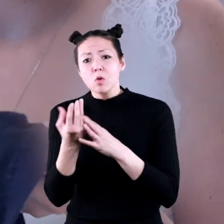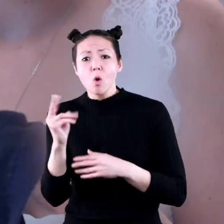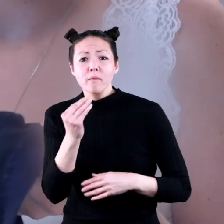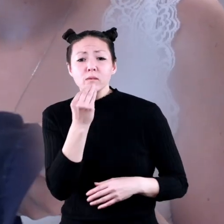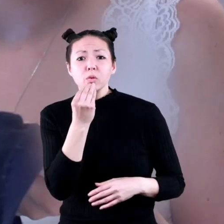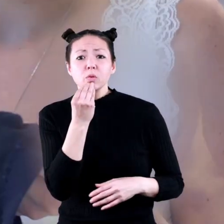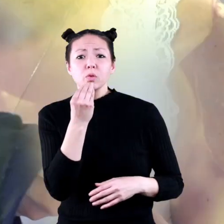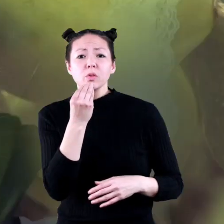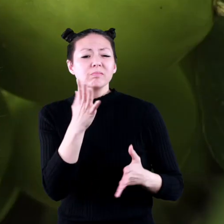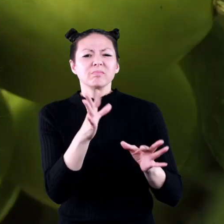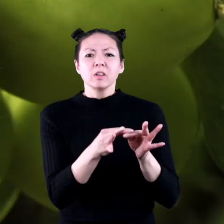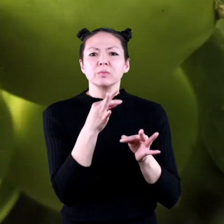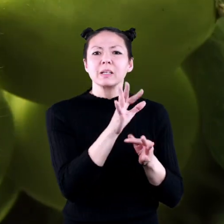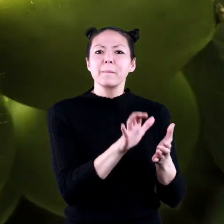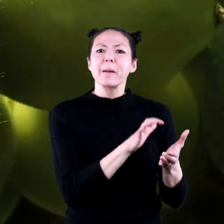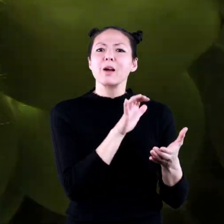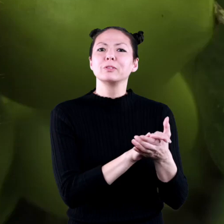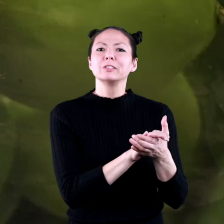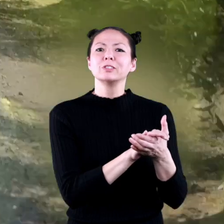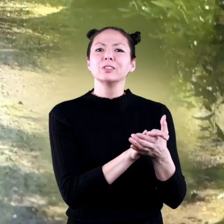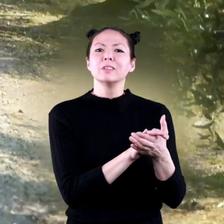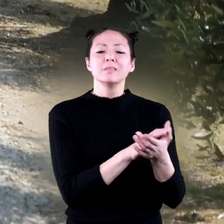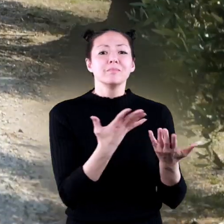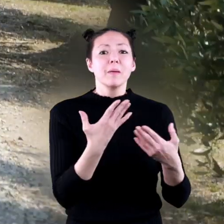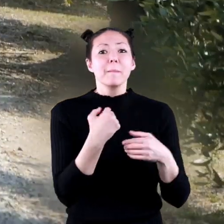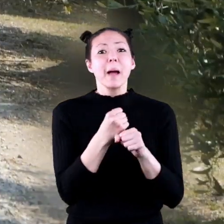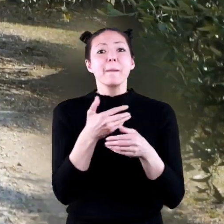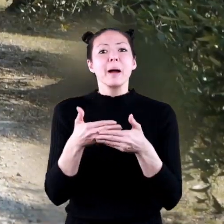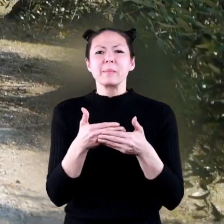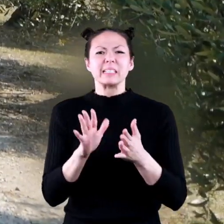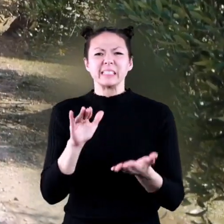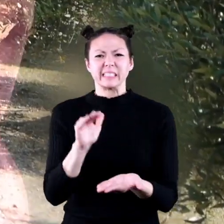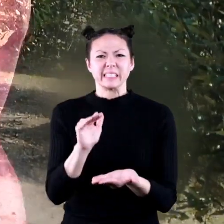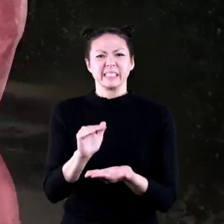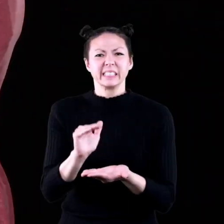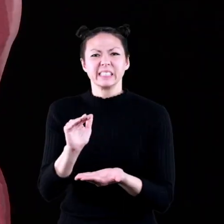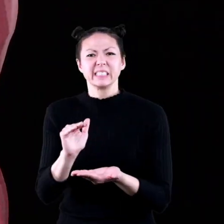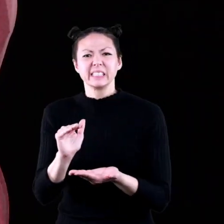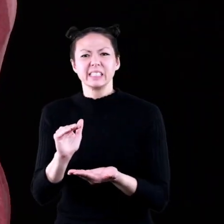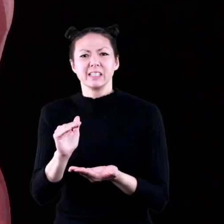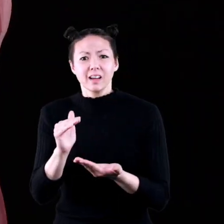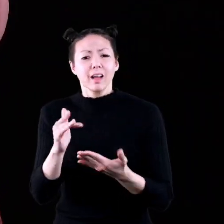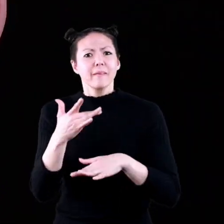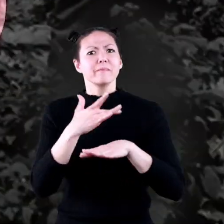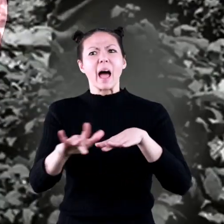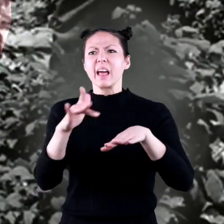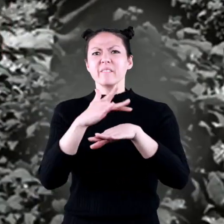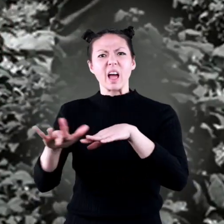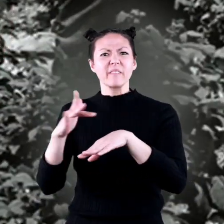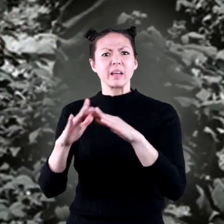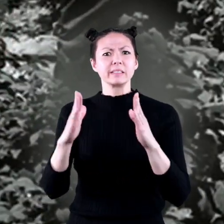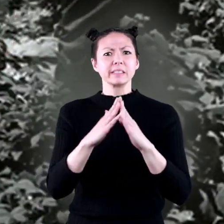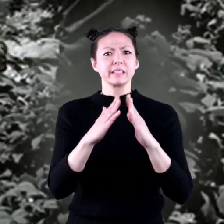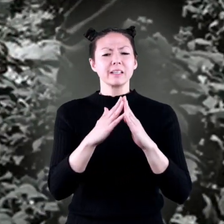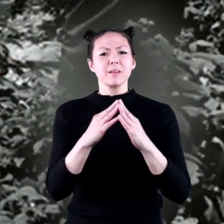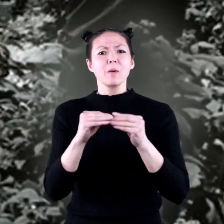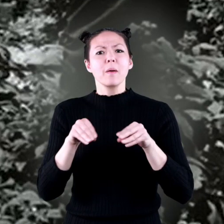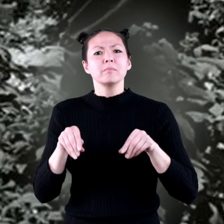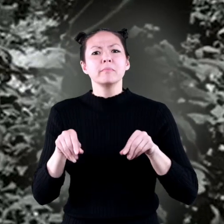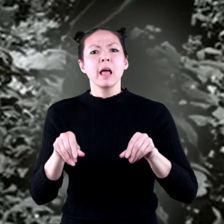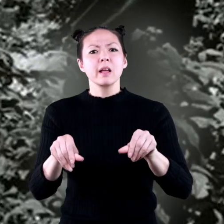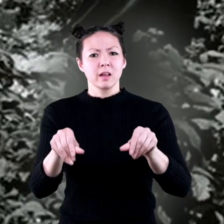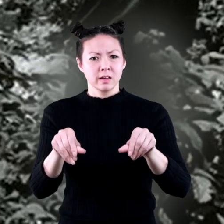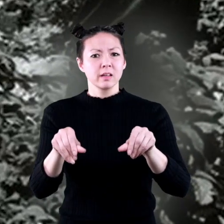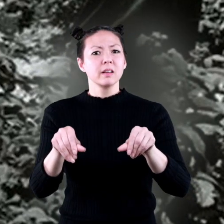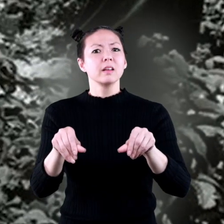their own clothes, growing their own food, postponing marriage, having fewer babies, even using vacant